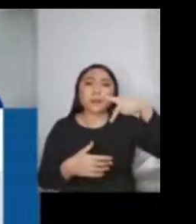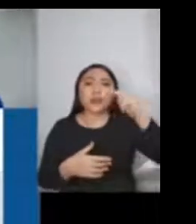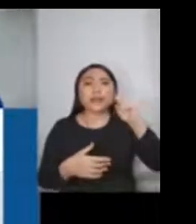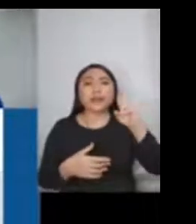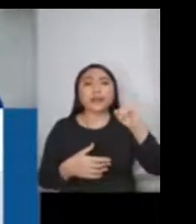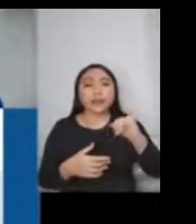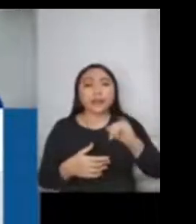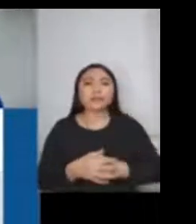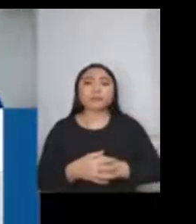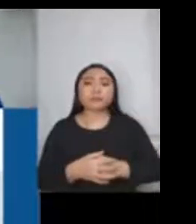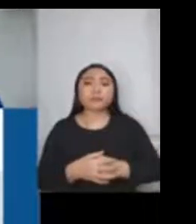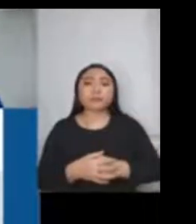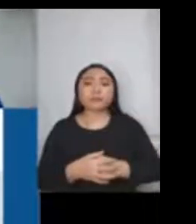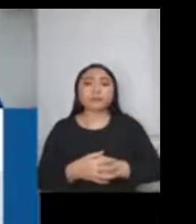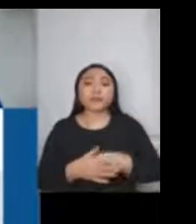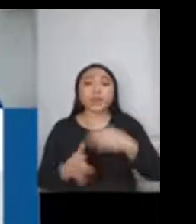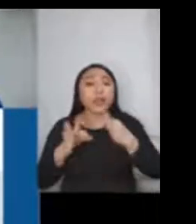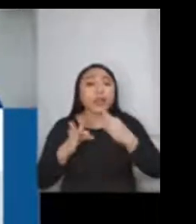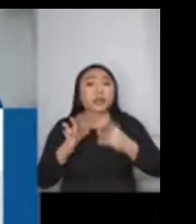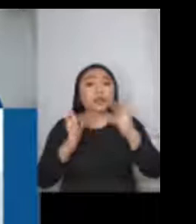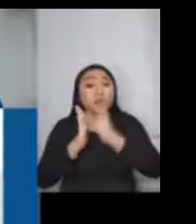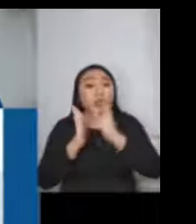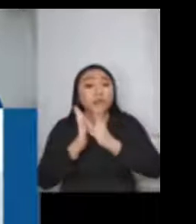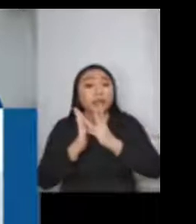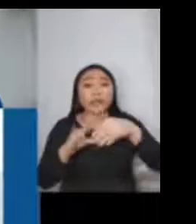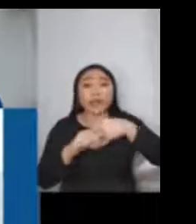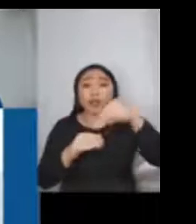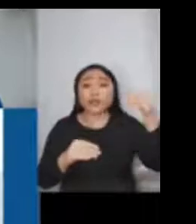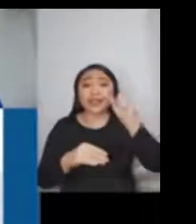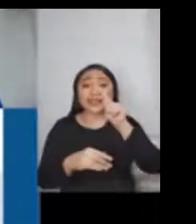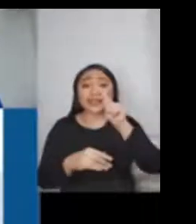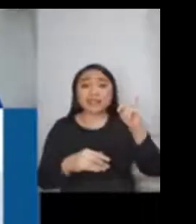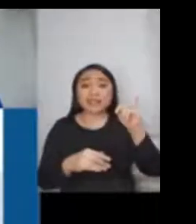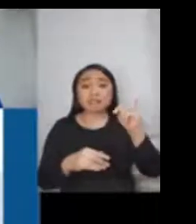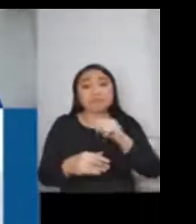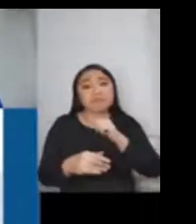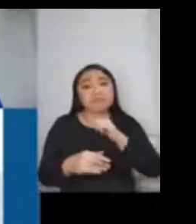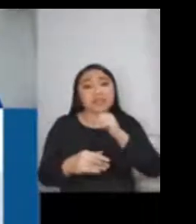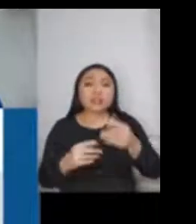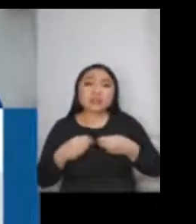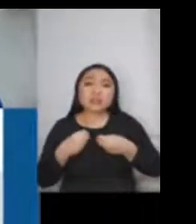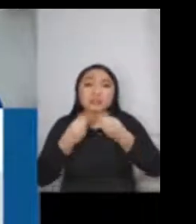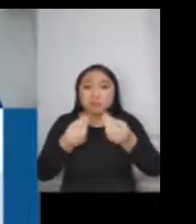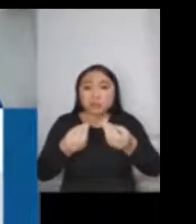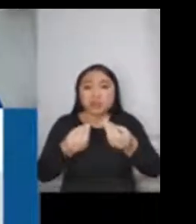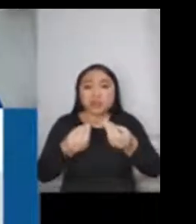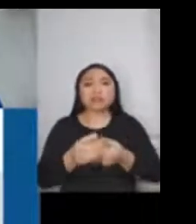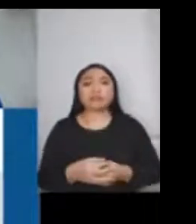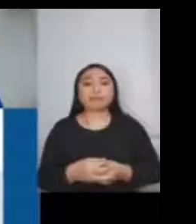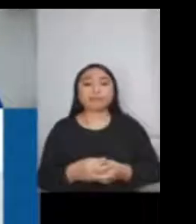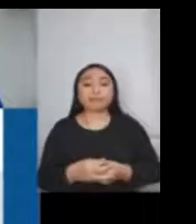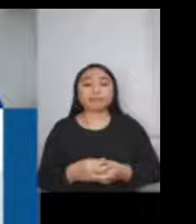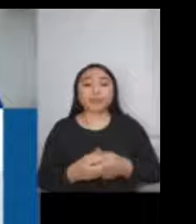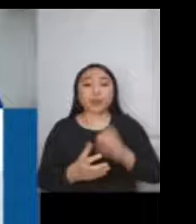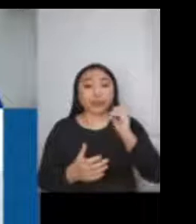or PNRI. So if the materials are located outside STII, we will not be able to provide